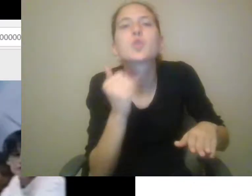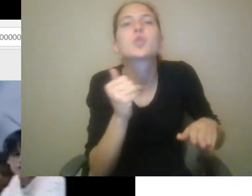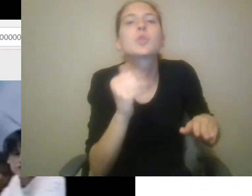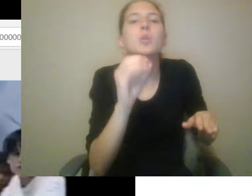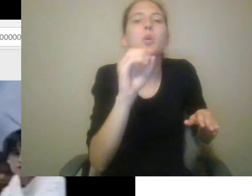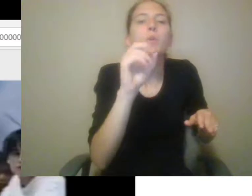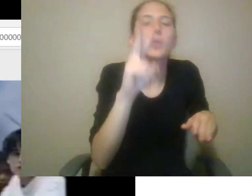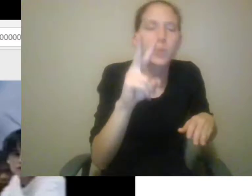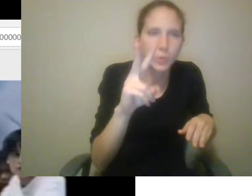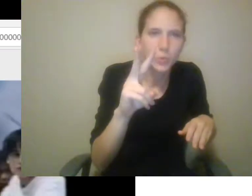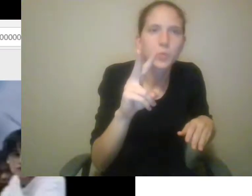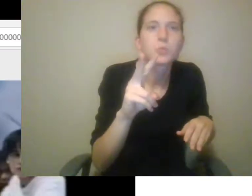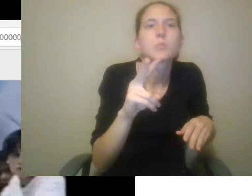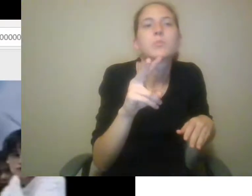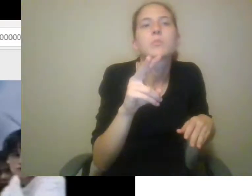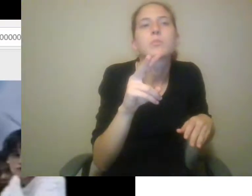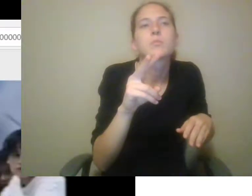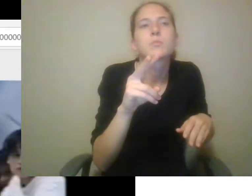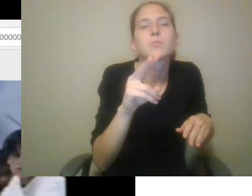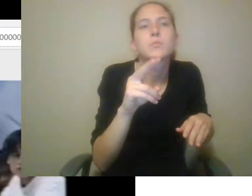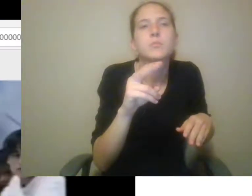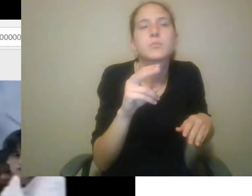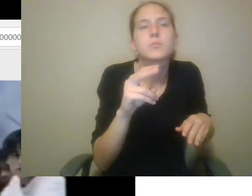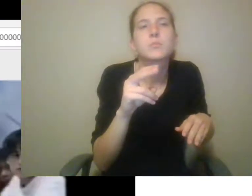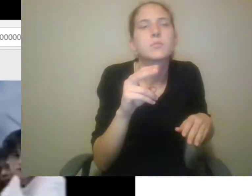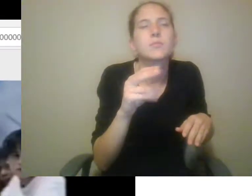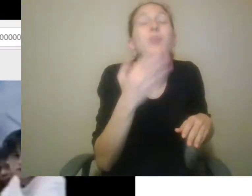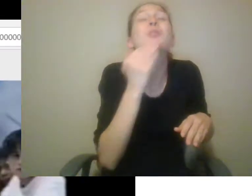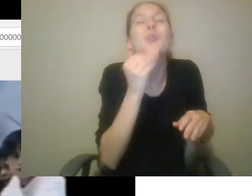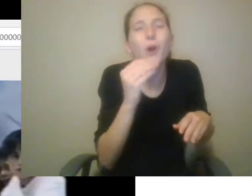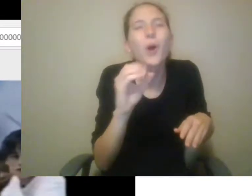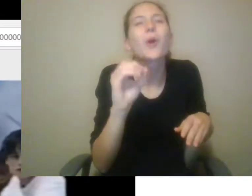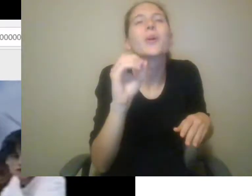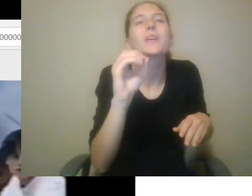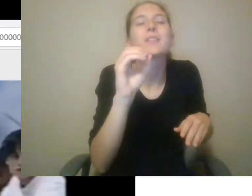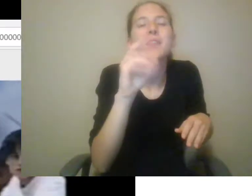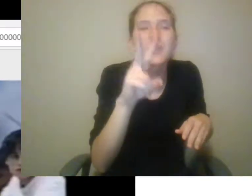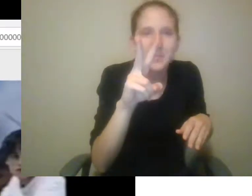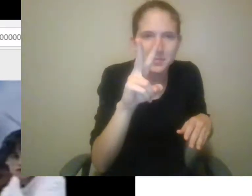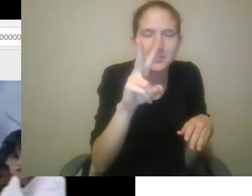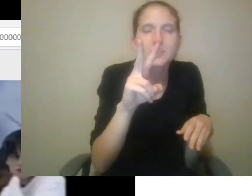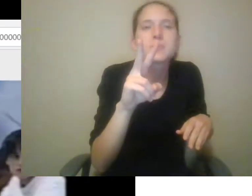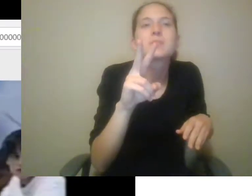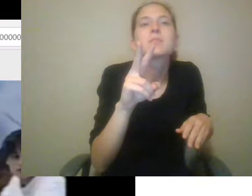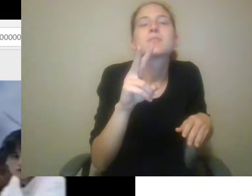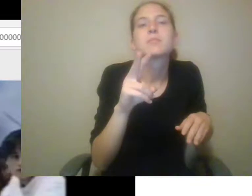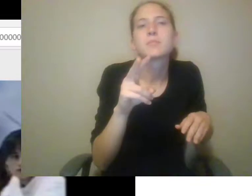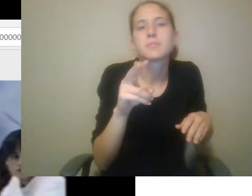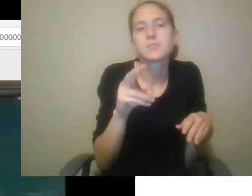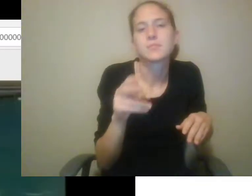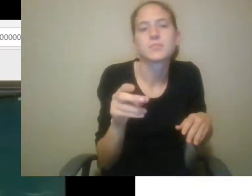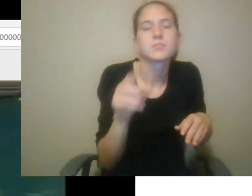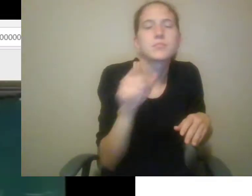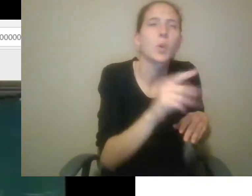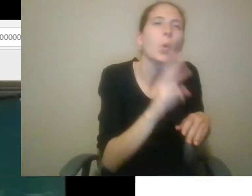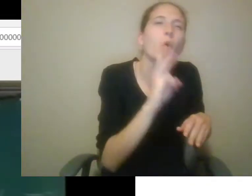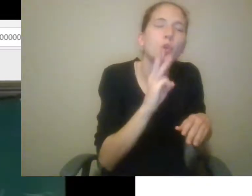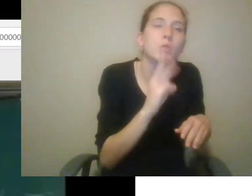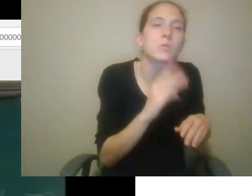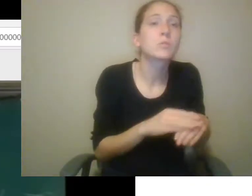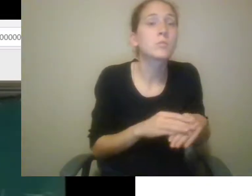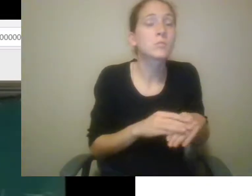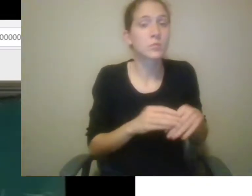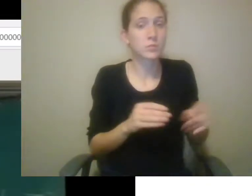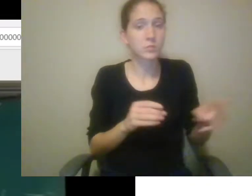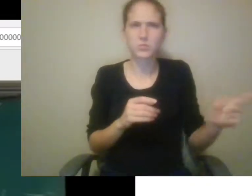plant cell. Now the chloroplast is a structure or organelle in there. All right. Now there's usually many of them, not just